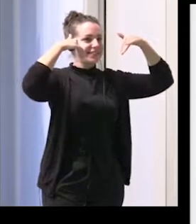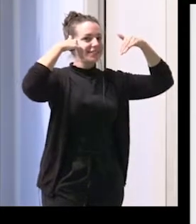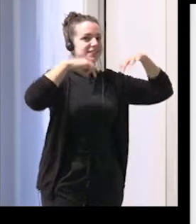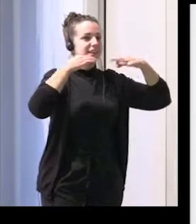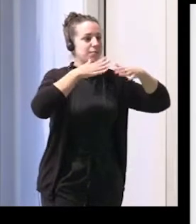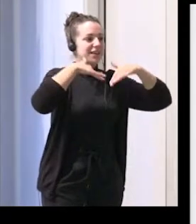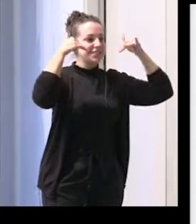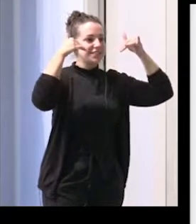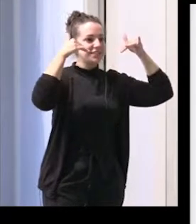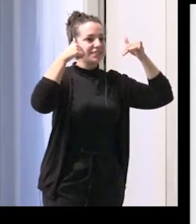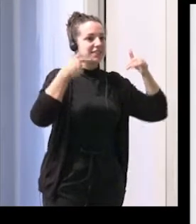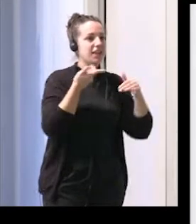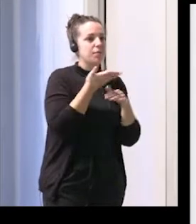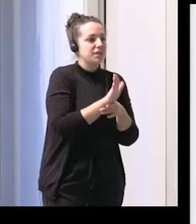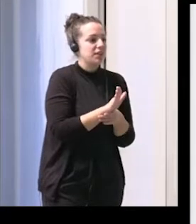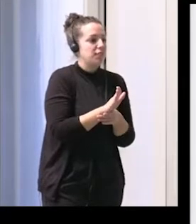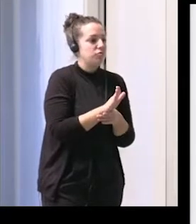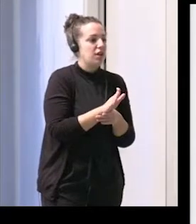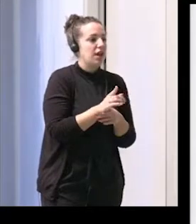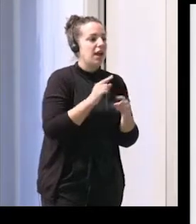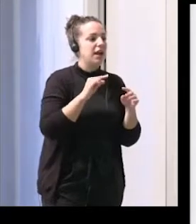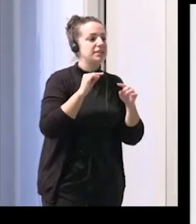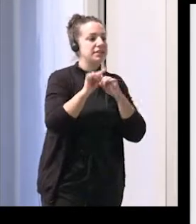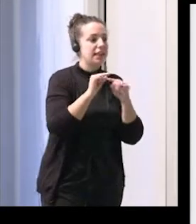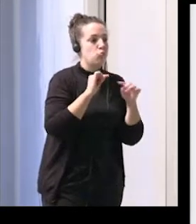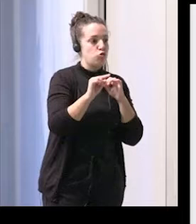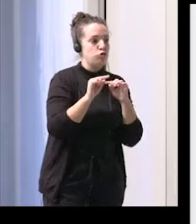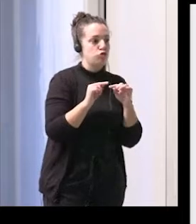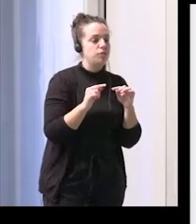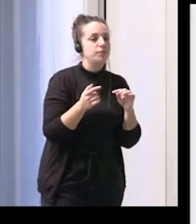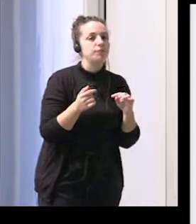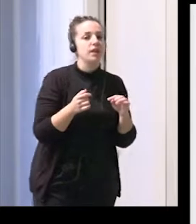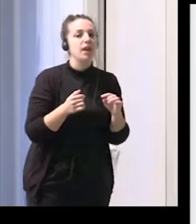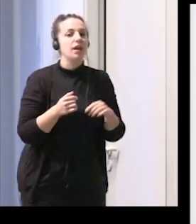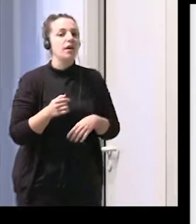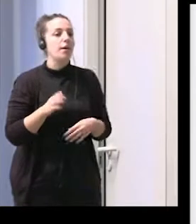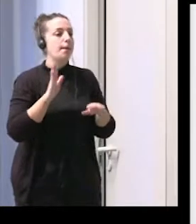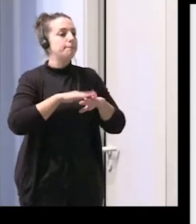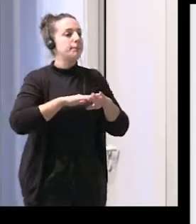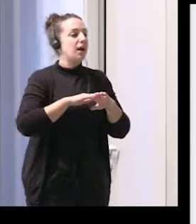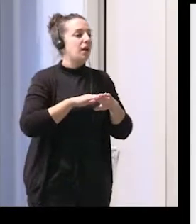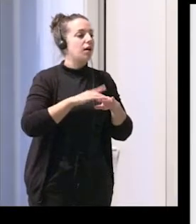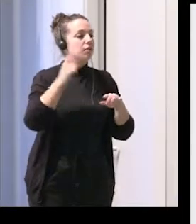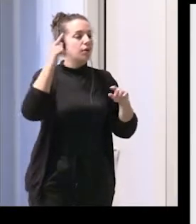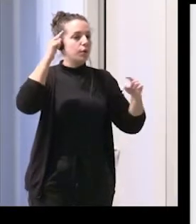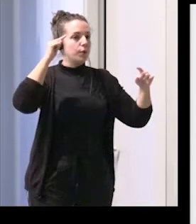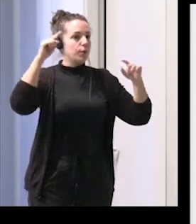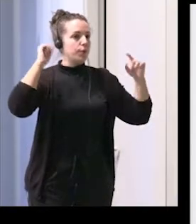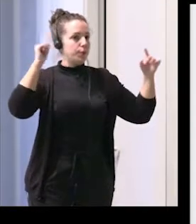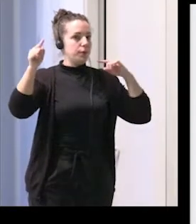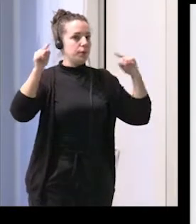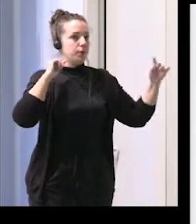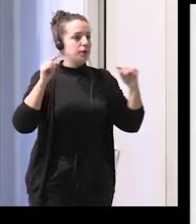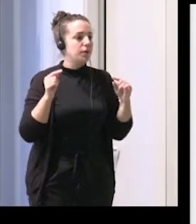simple stimuli through their devices, direct connect to their devices, or with acoustic